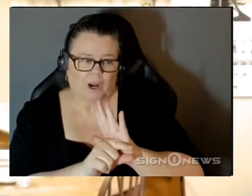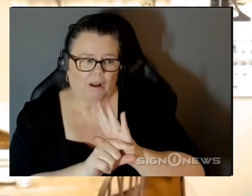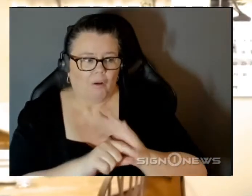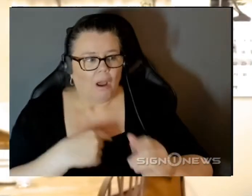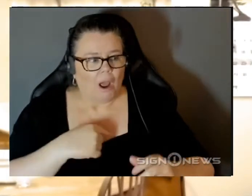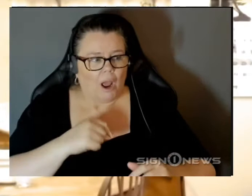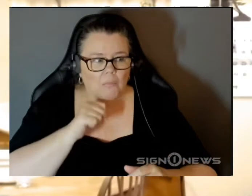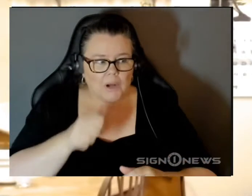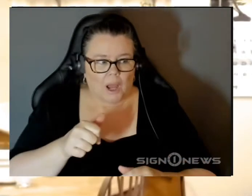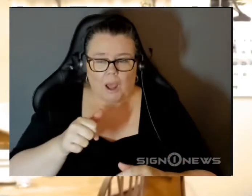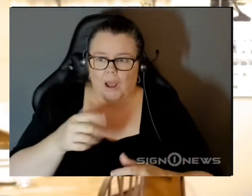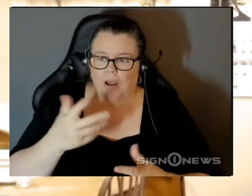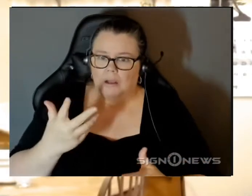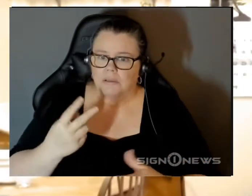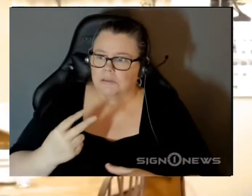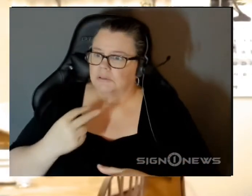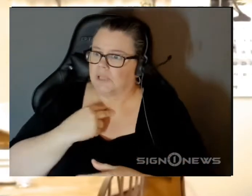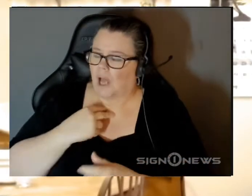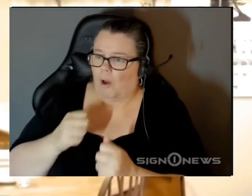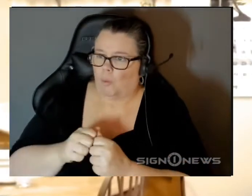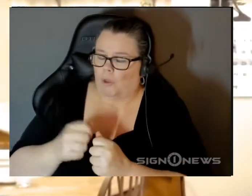Sending.